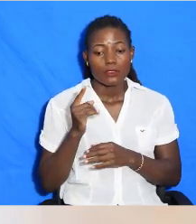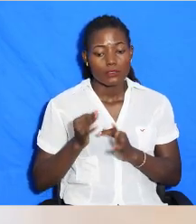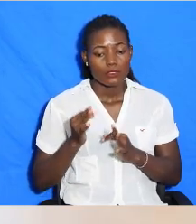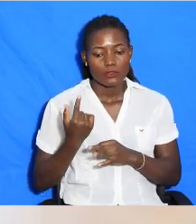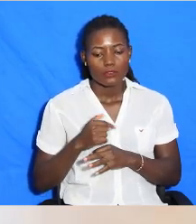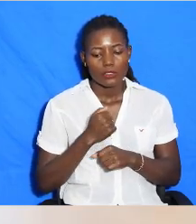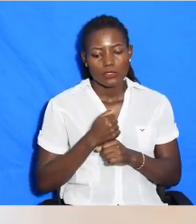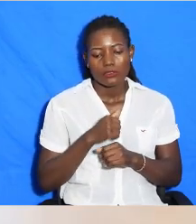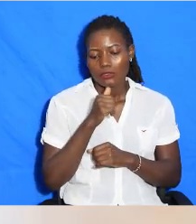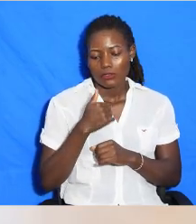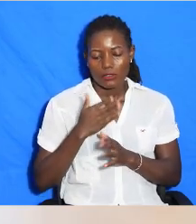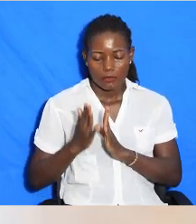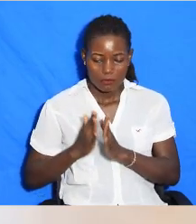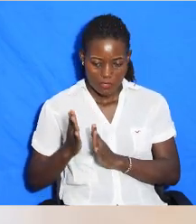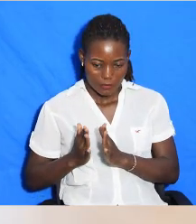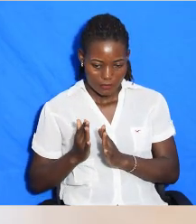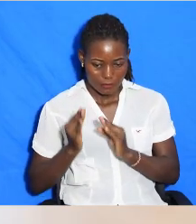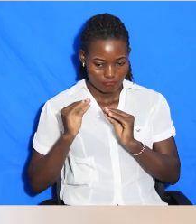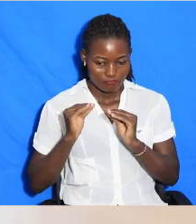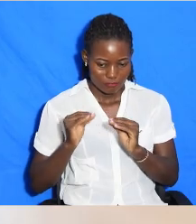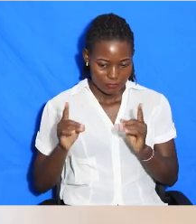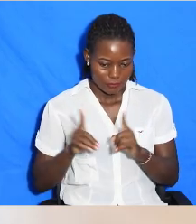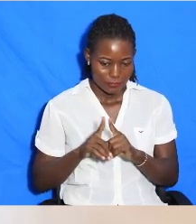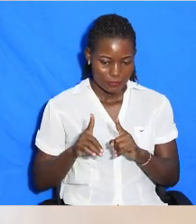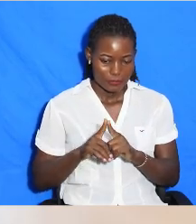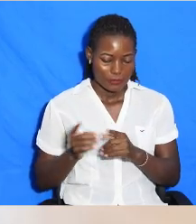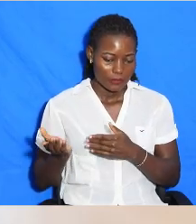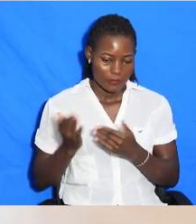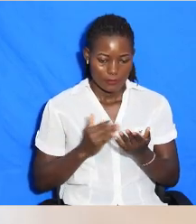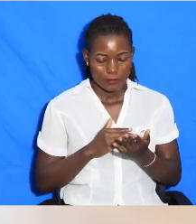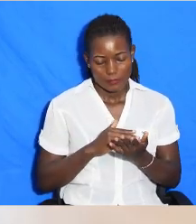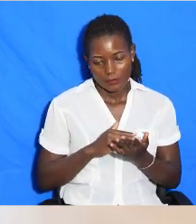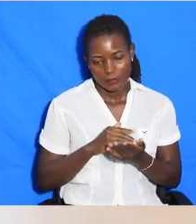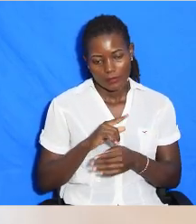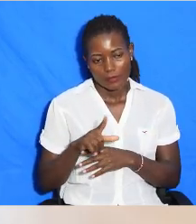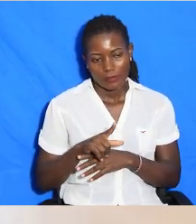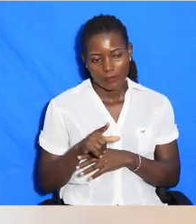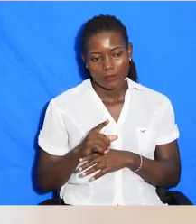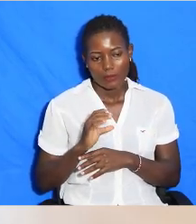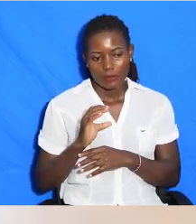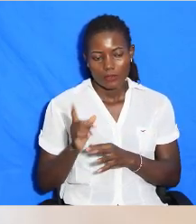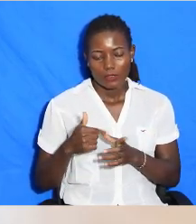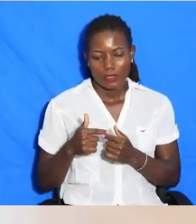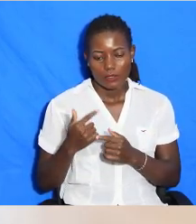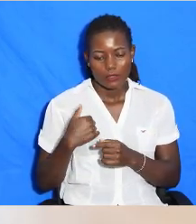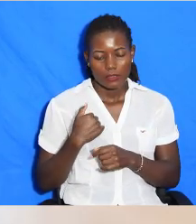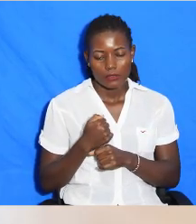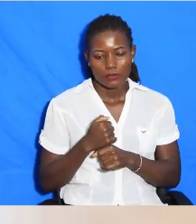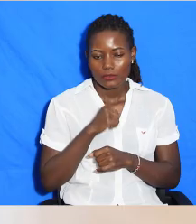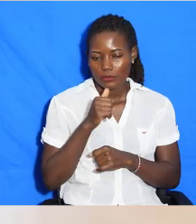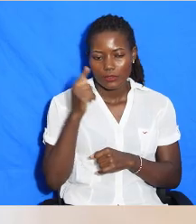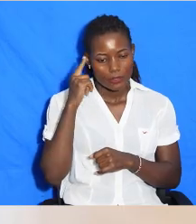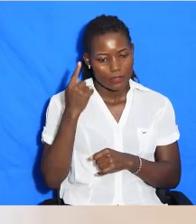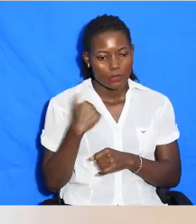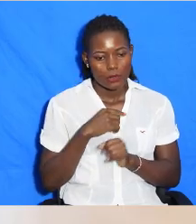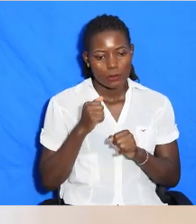structures to help that or educate and mm, develop local coaches, mm, I don't think mm. our performance will get